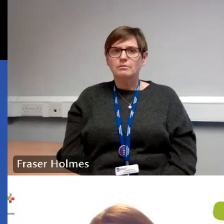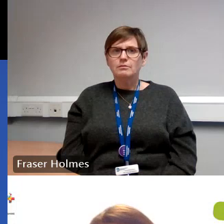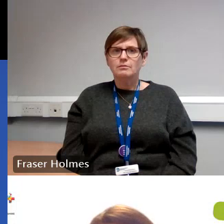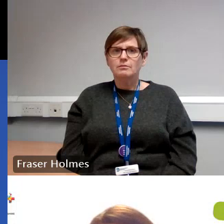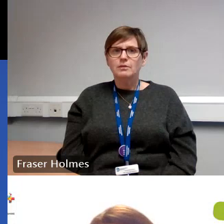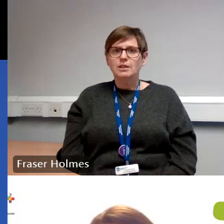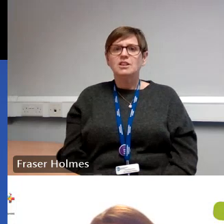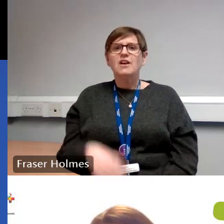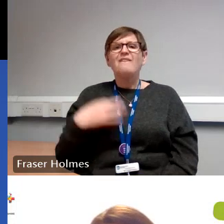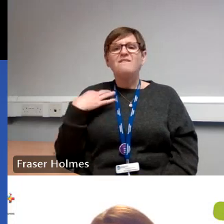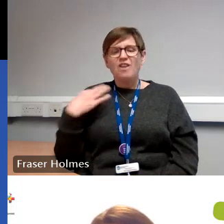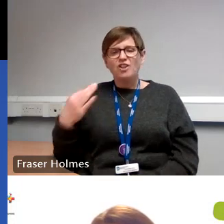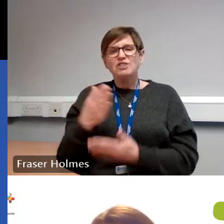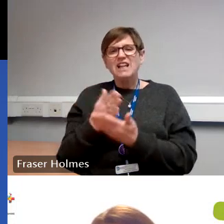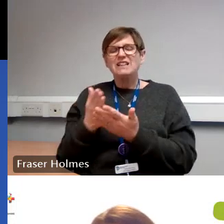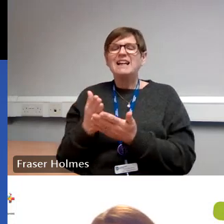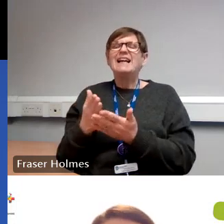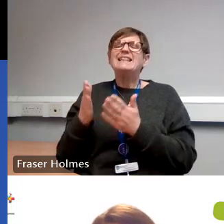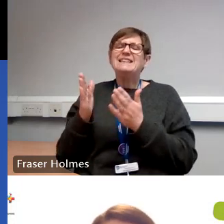Voluntary sector essential, yeah.